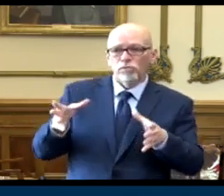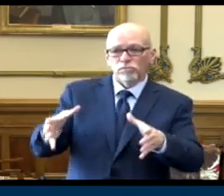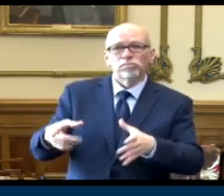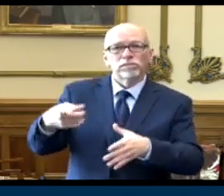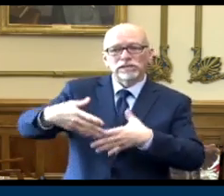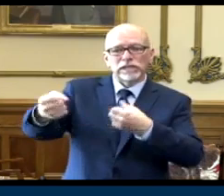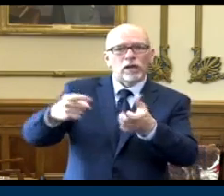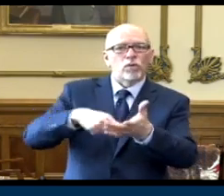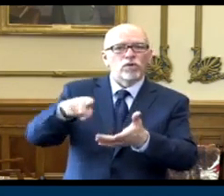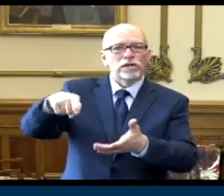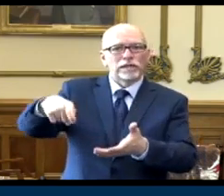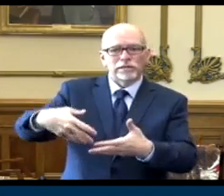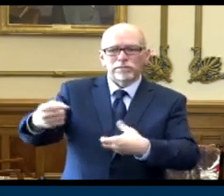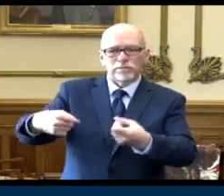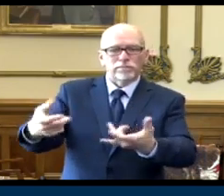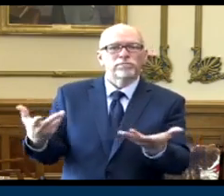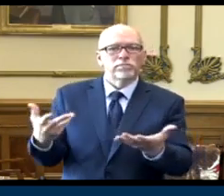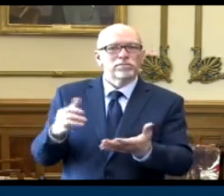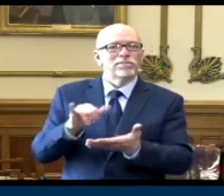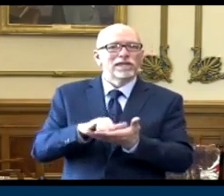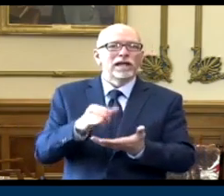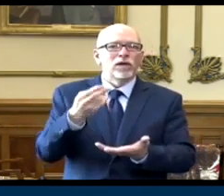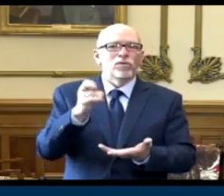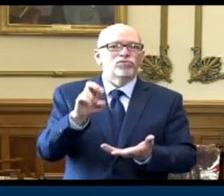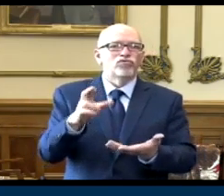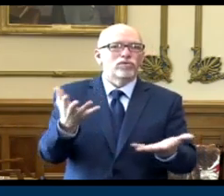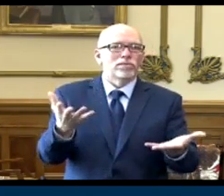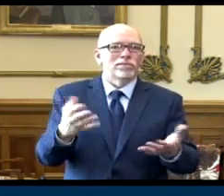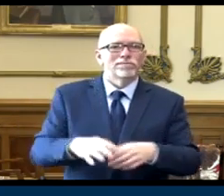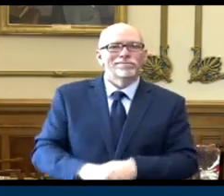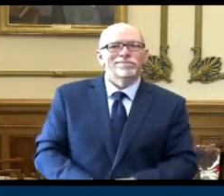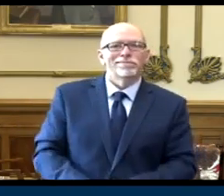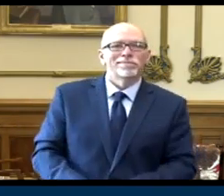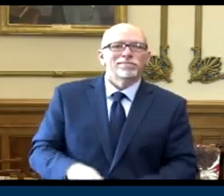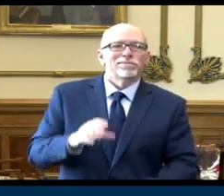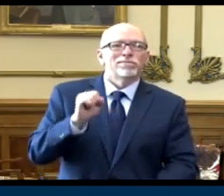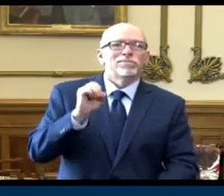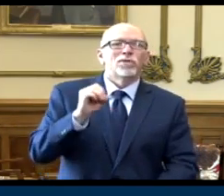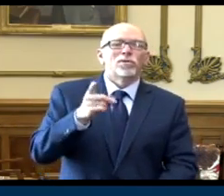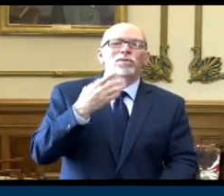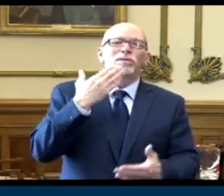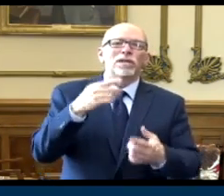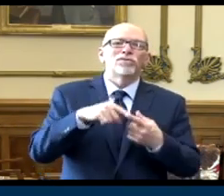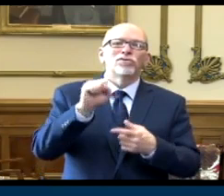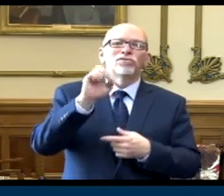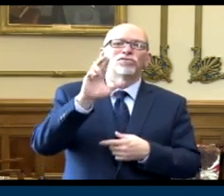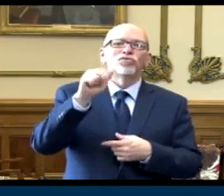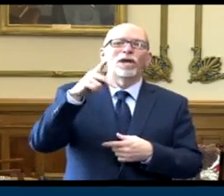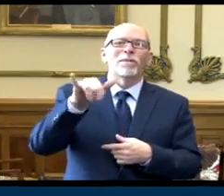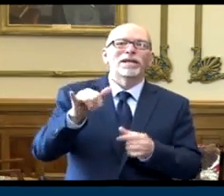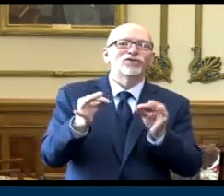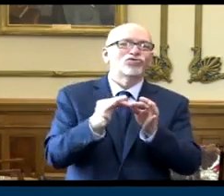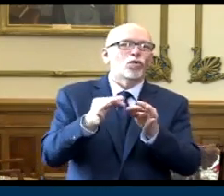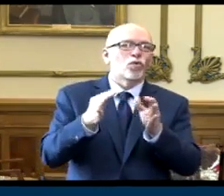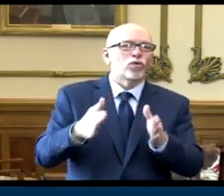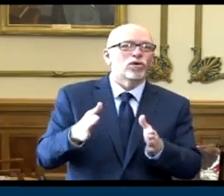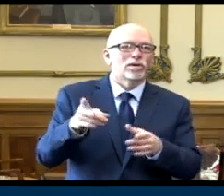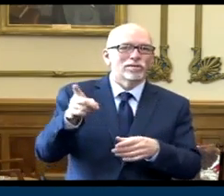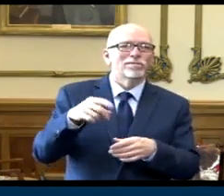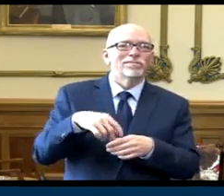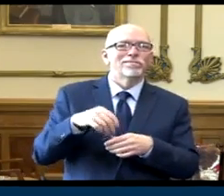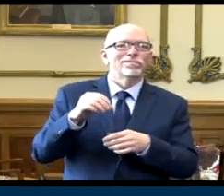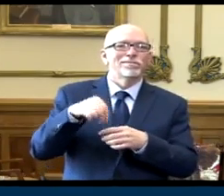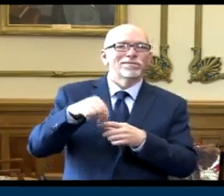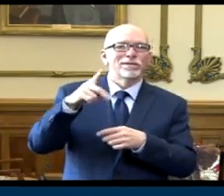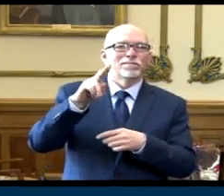if that isn't Hoosier, I don't know what is. So thank you to the Scrappy Sewers up in Pulaski County. You're getting